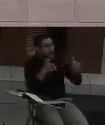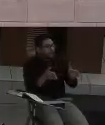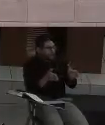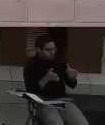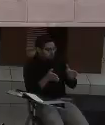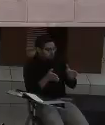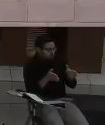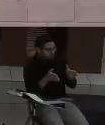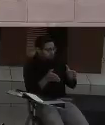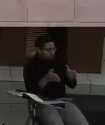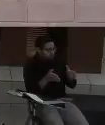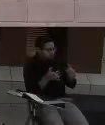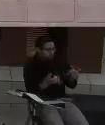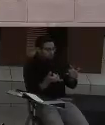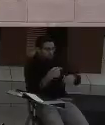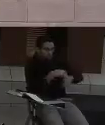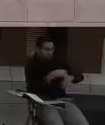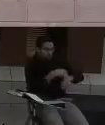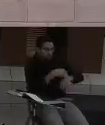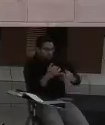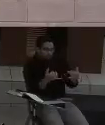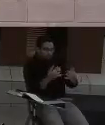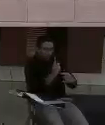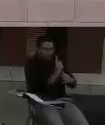to do that at this moment.